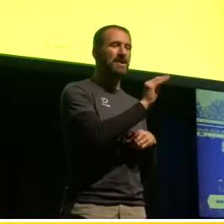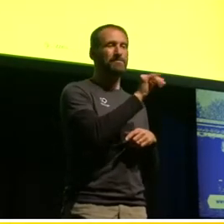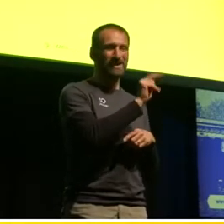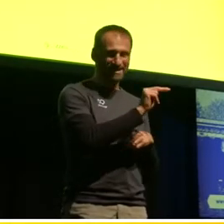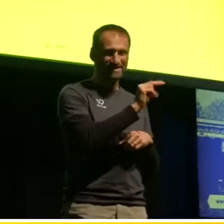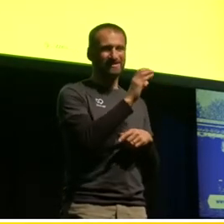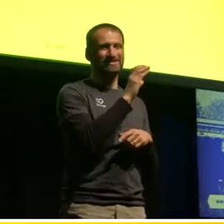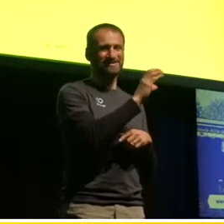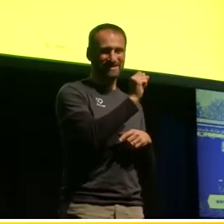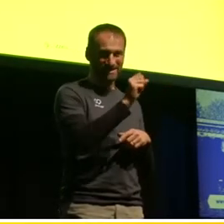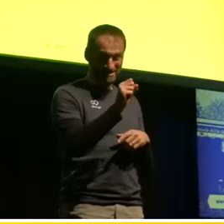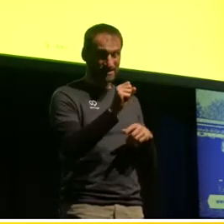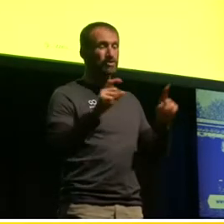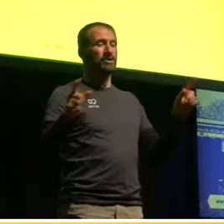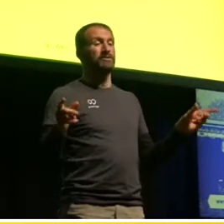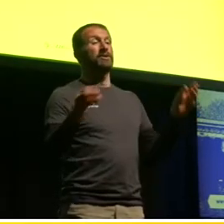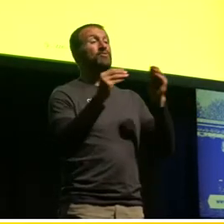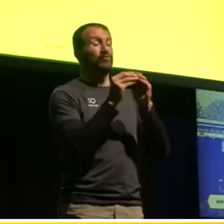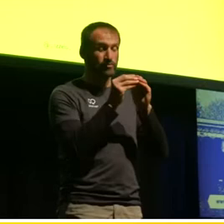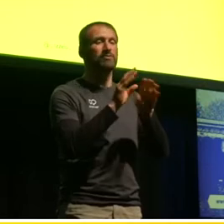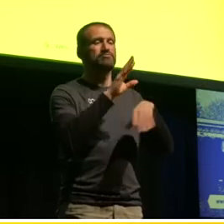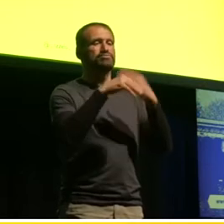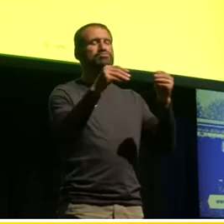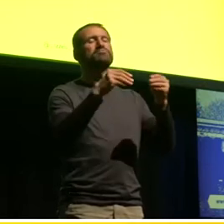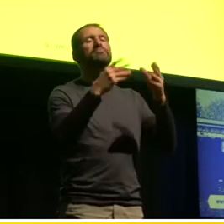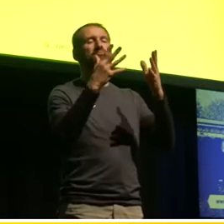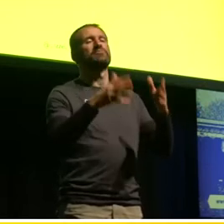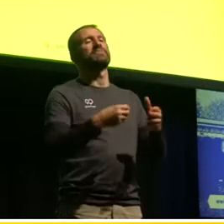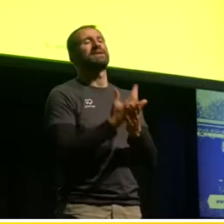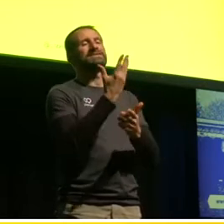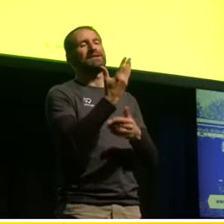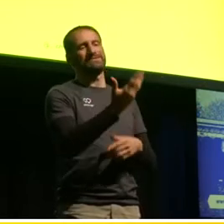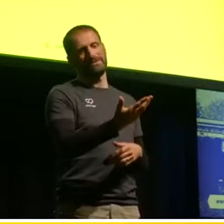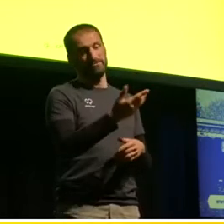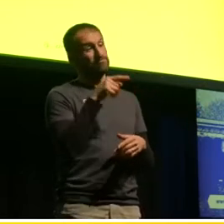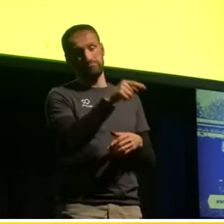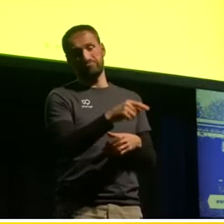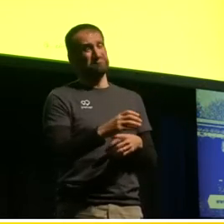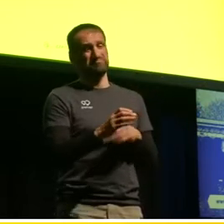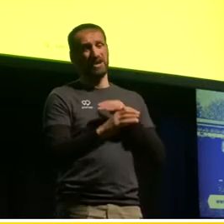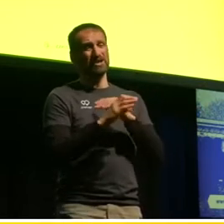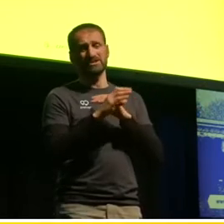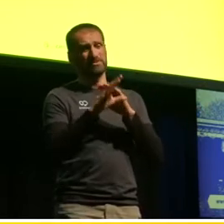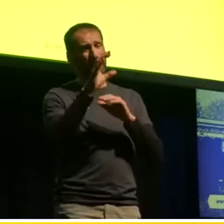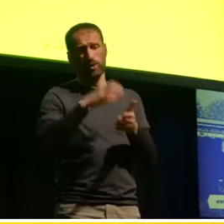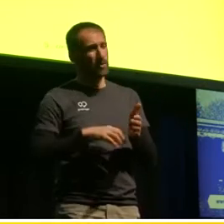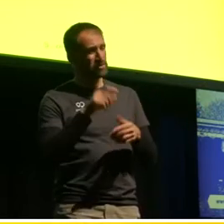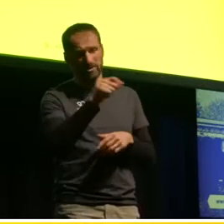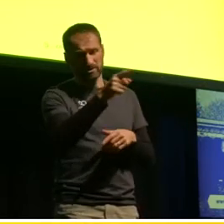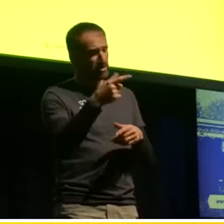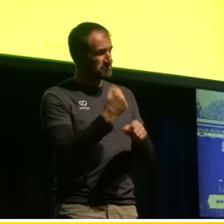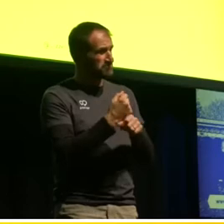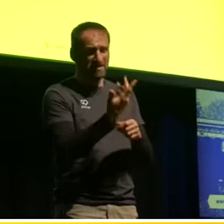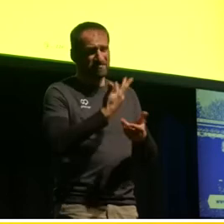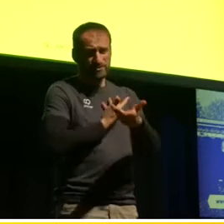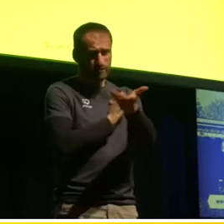will initialize that. So this is also just custom code. You can use whatever you like. You can also go with what we saw yesterday with